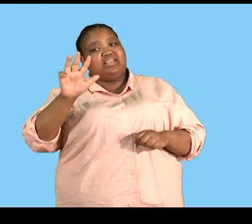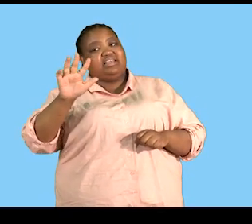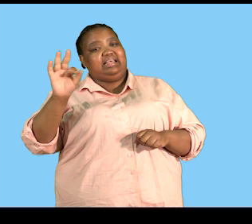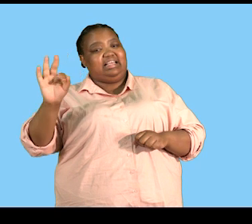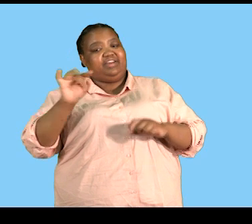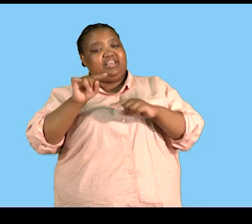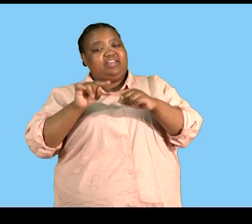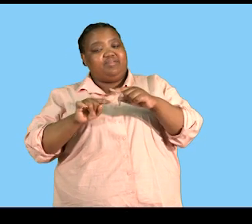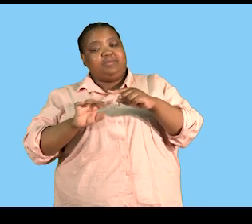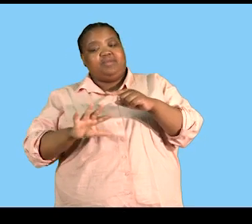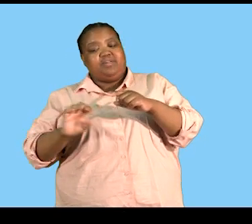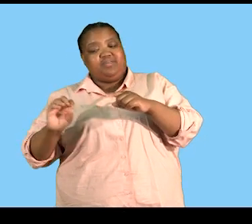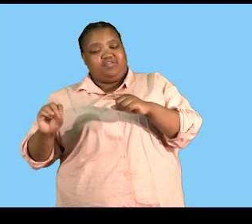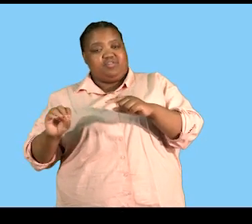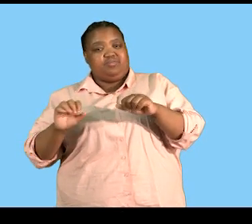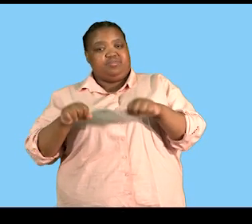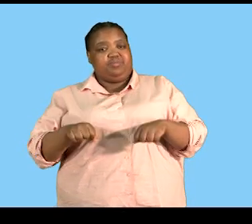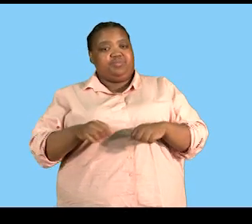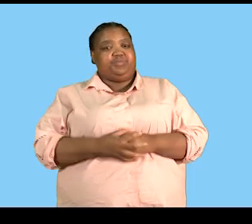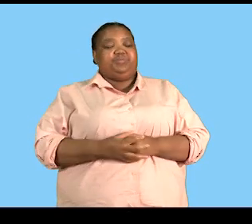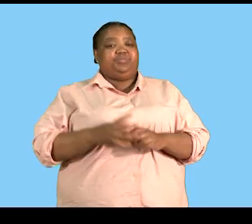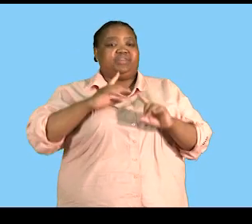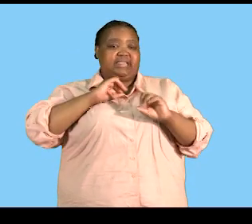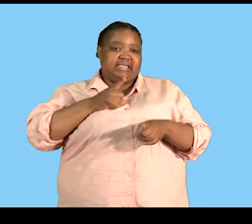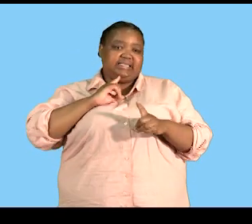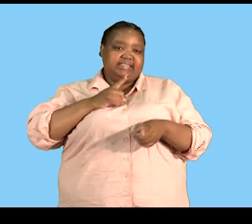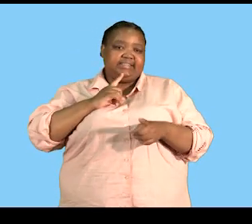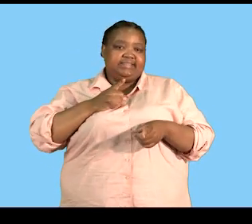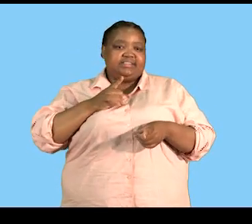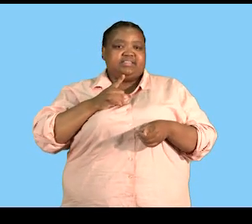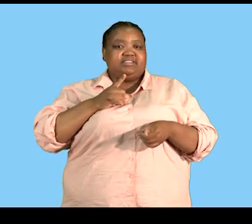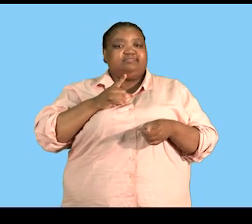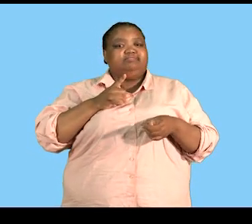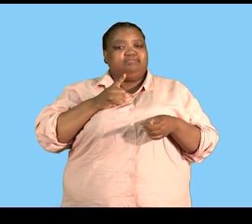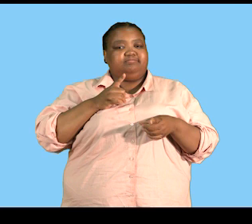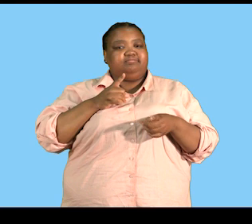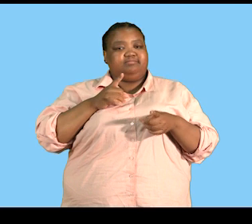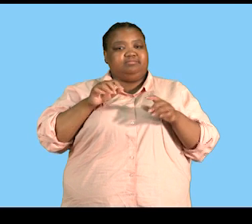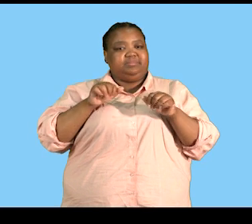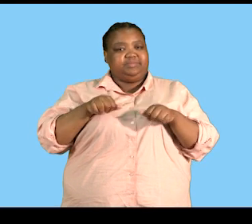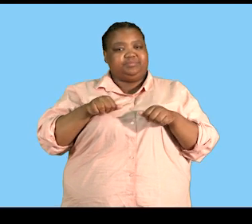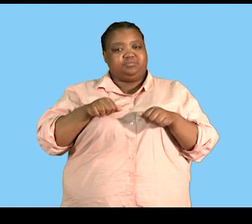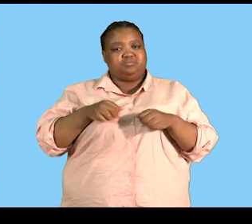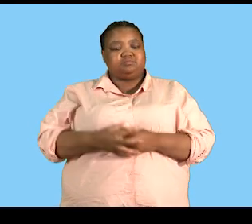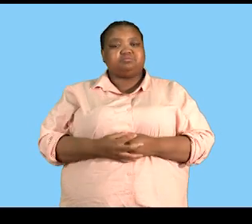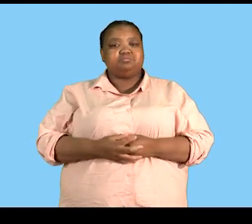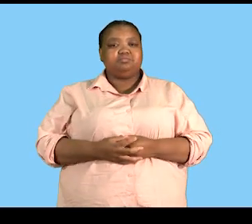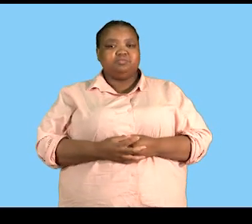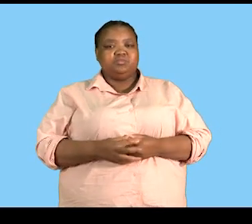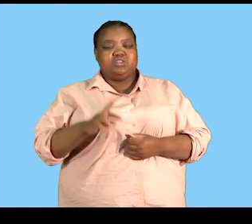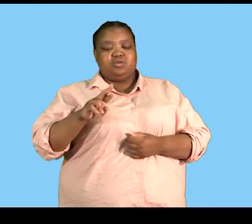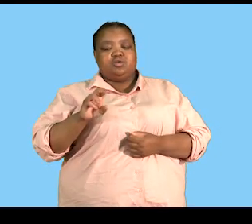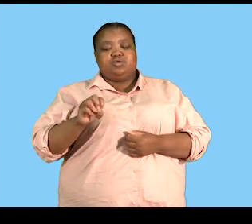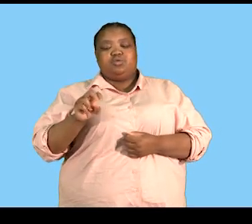2,793 divided by 500, and then we need to round